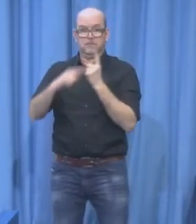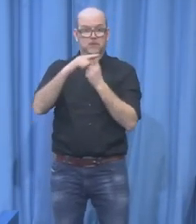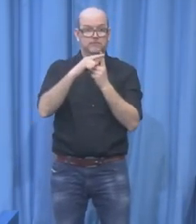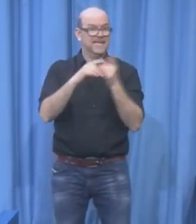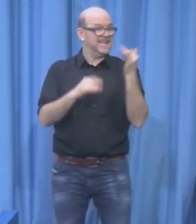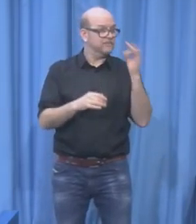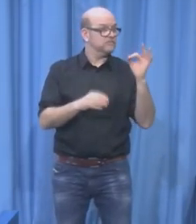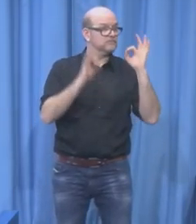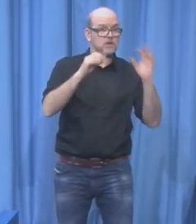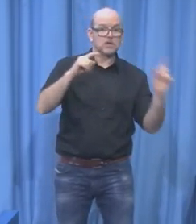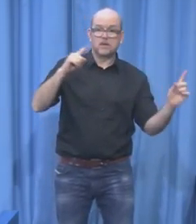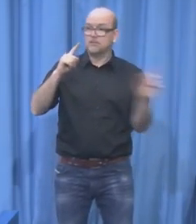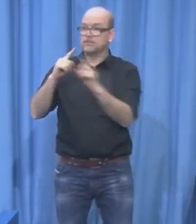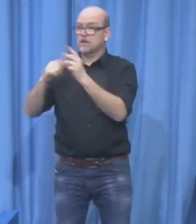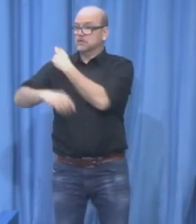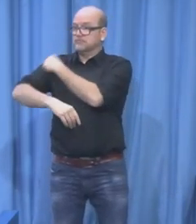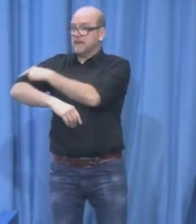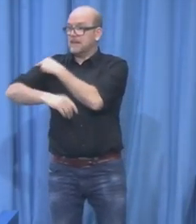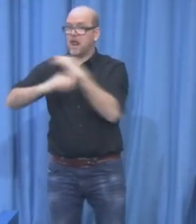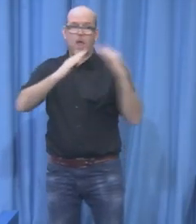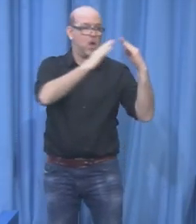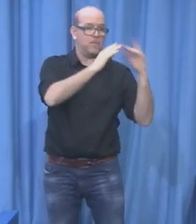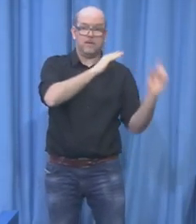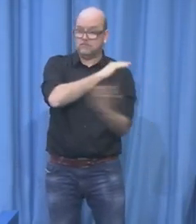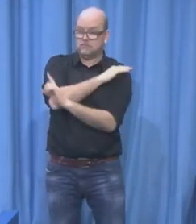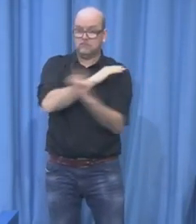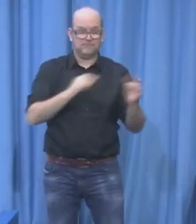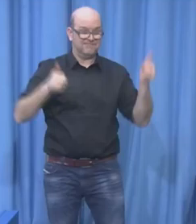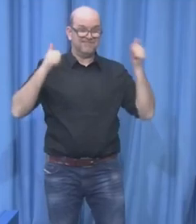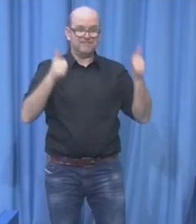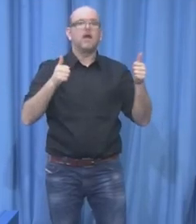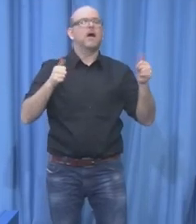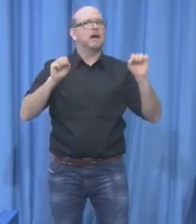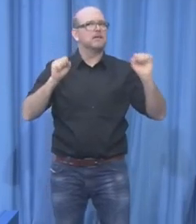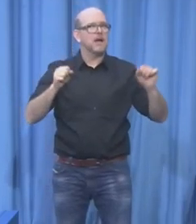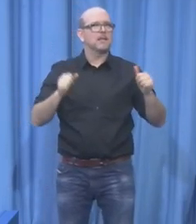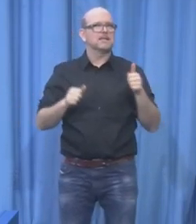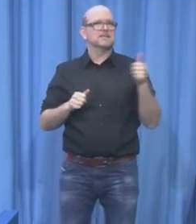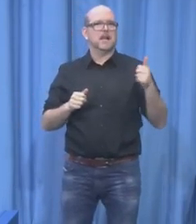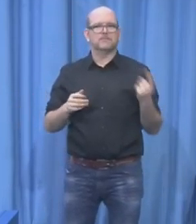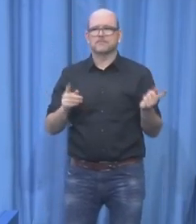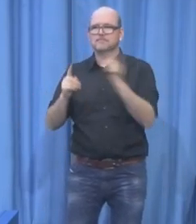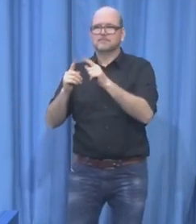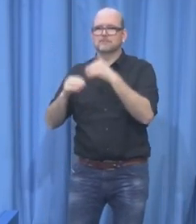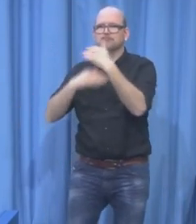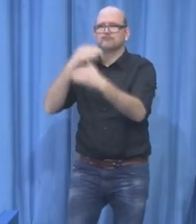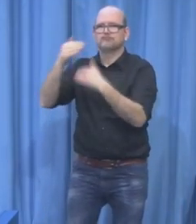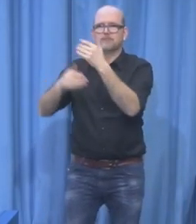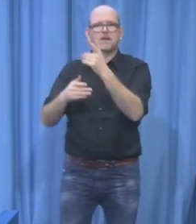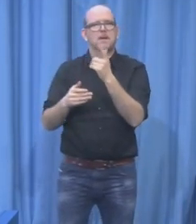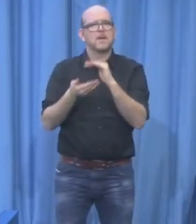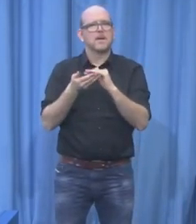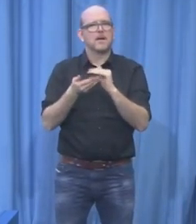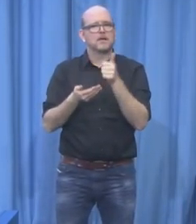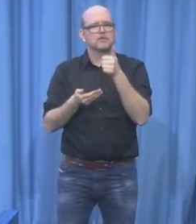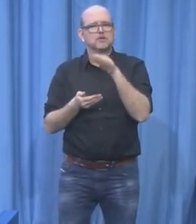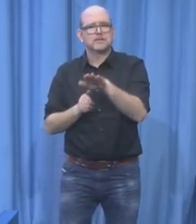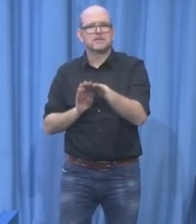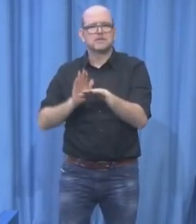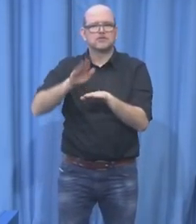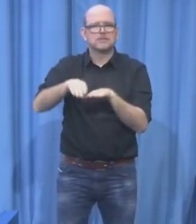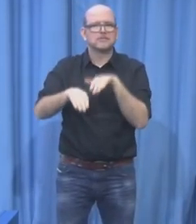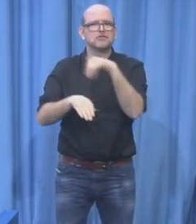In relation to the hospital, as you're aware, in Ireland, the Celtic Tiger got quite sick and died, and the country went